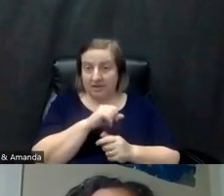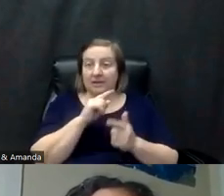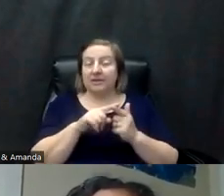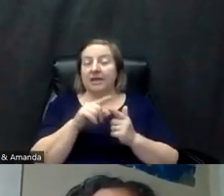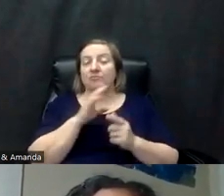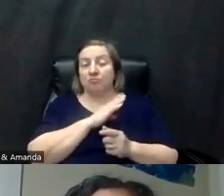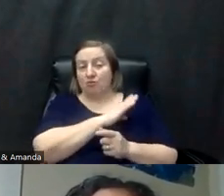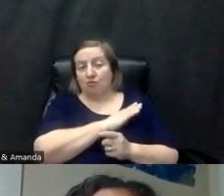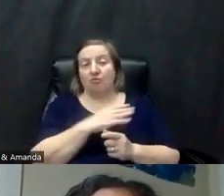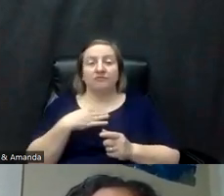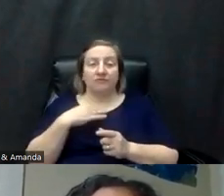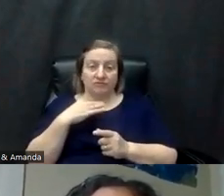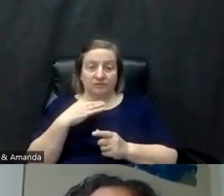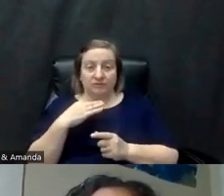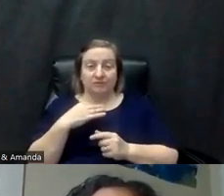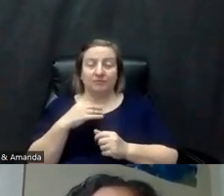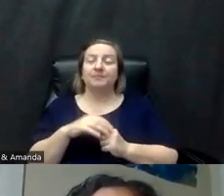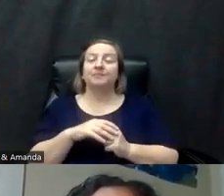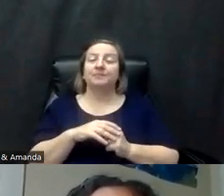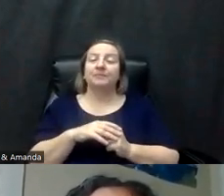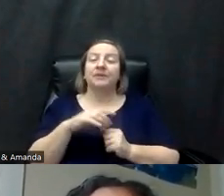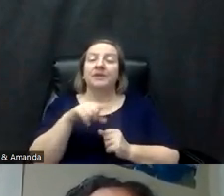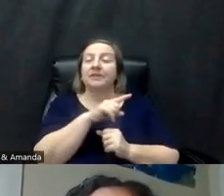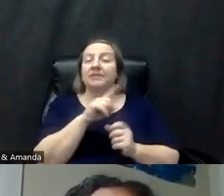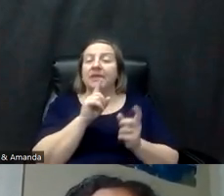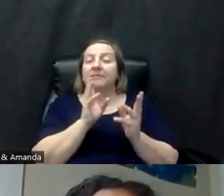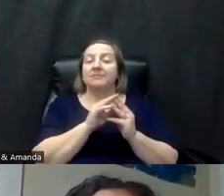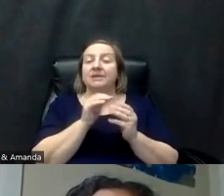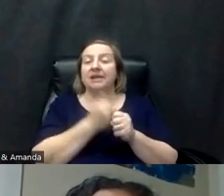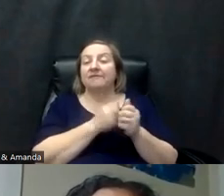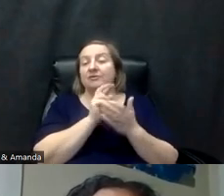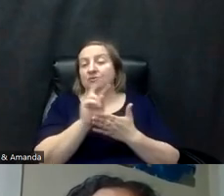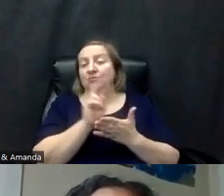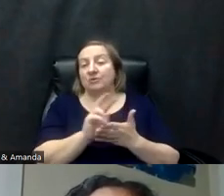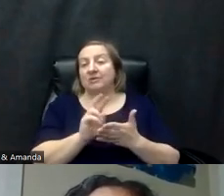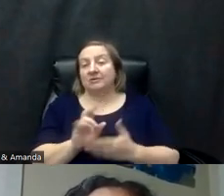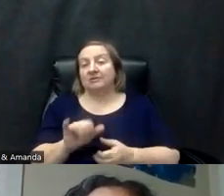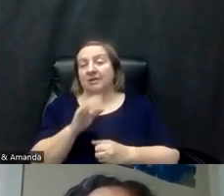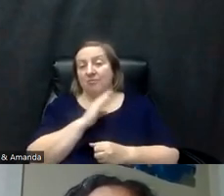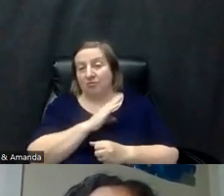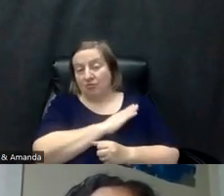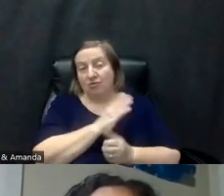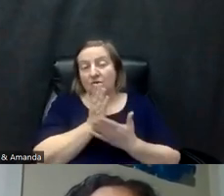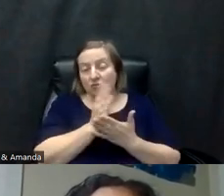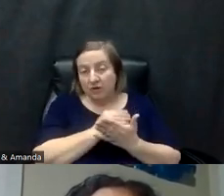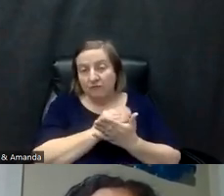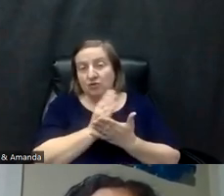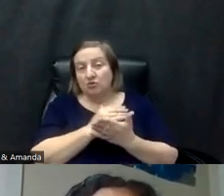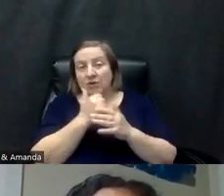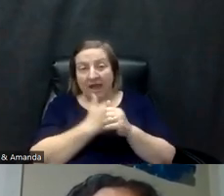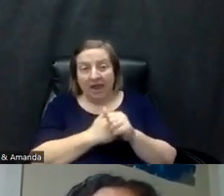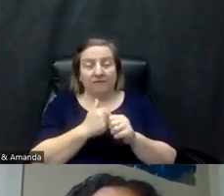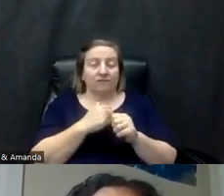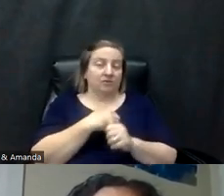board members are volunteers. They meet every 2 weeks, the board, and they review every single